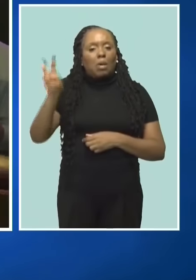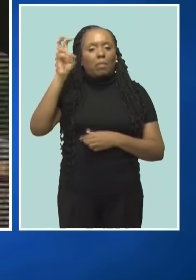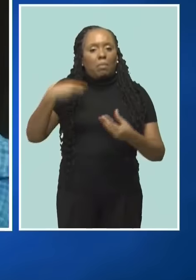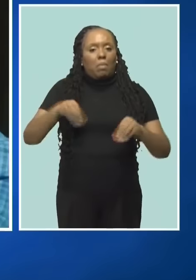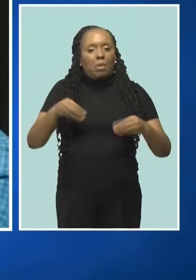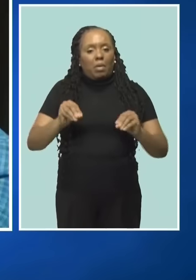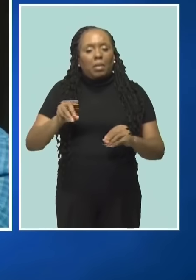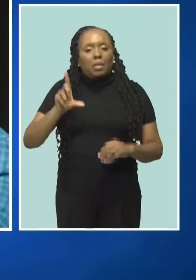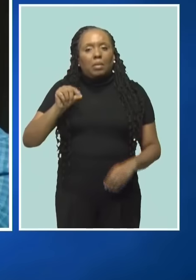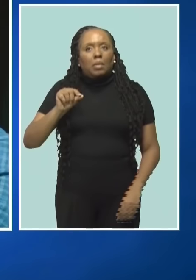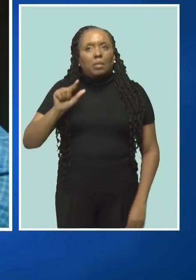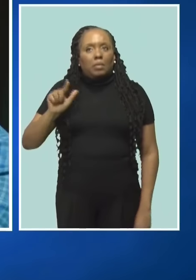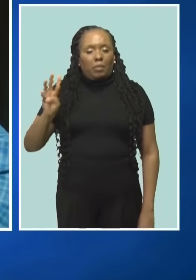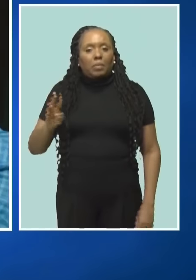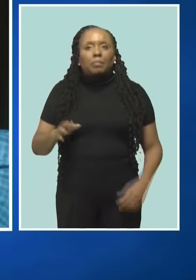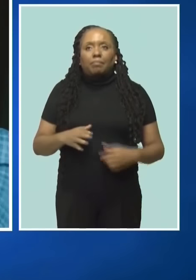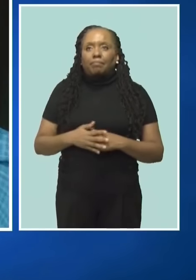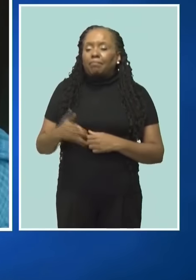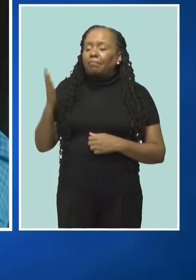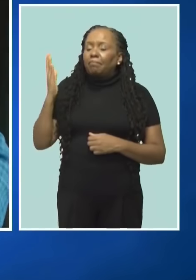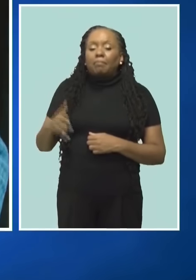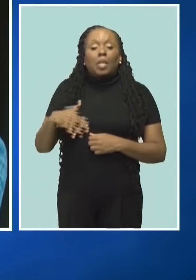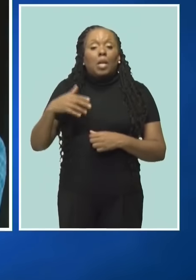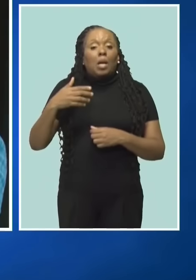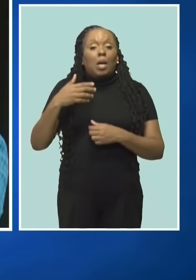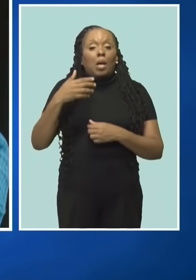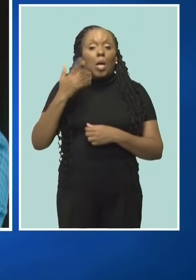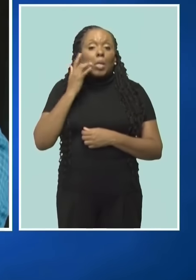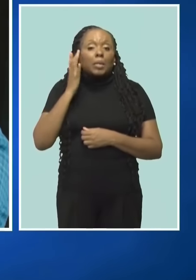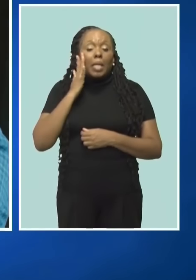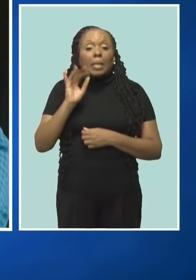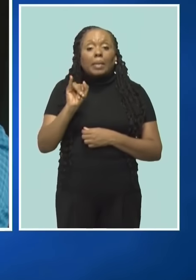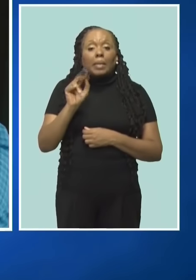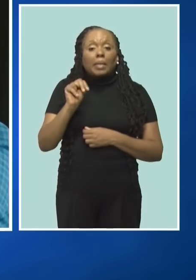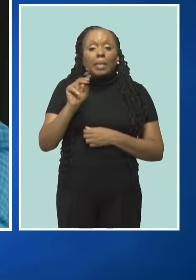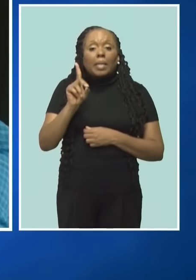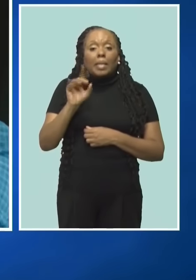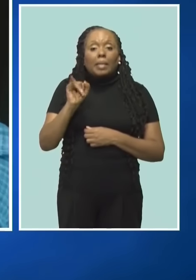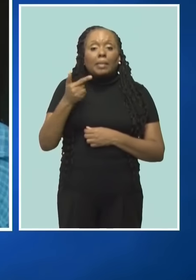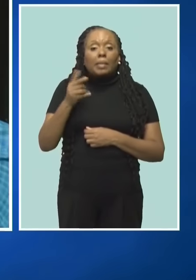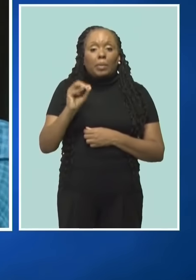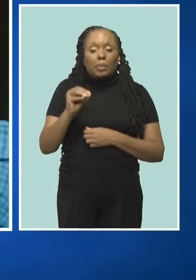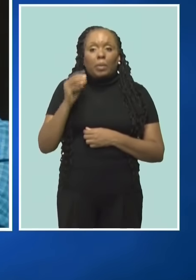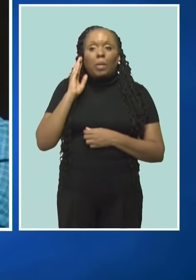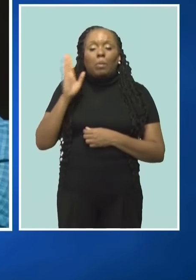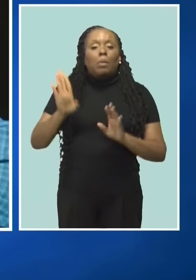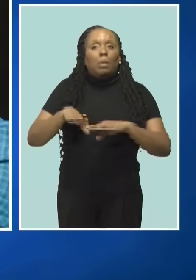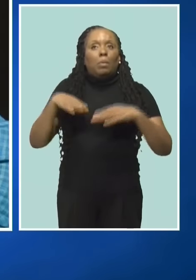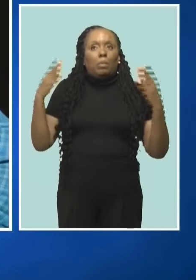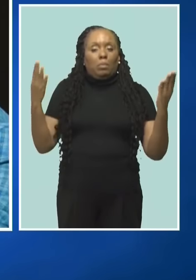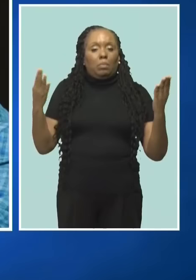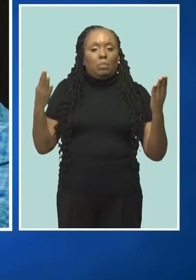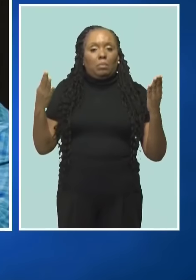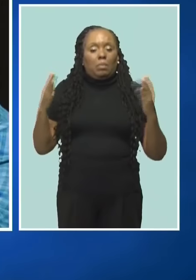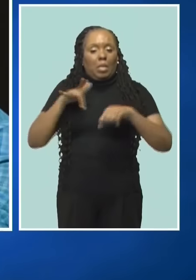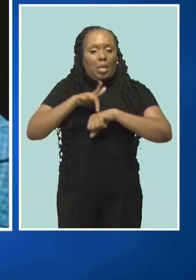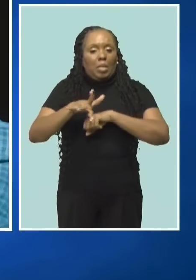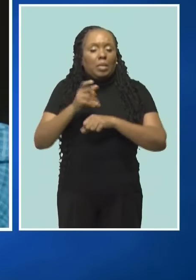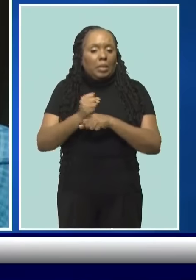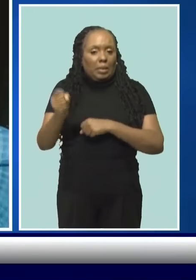Hotel Indigo Barbados, which is currently under construction with 132 rooms, is expected to open in early next